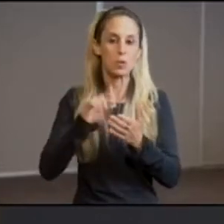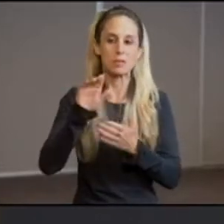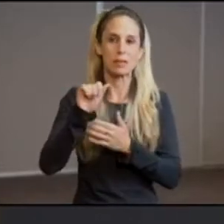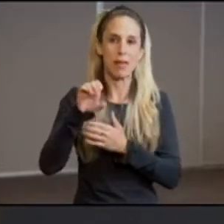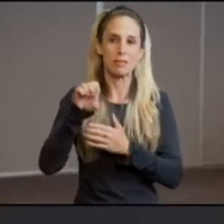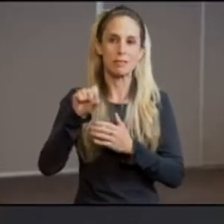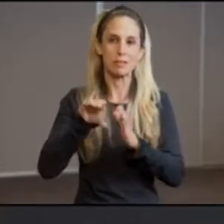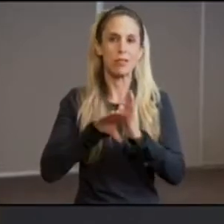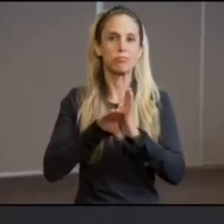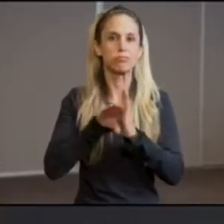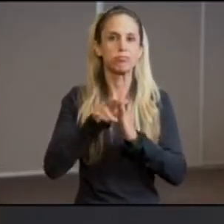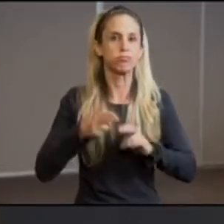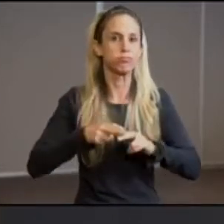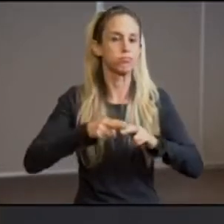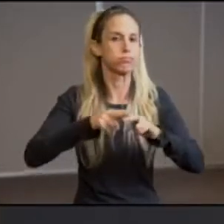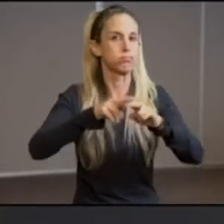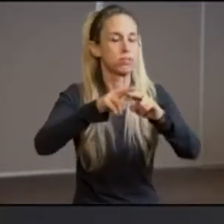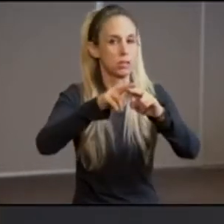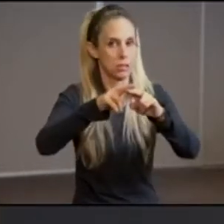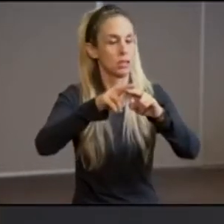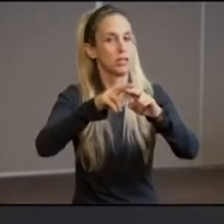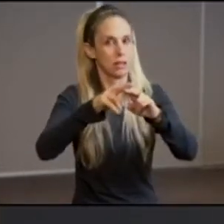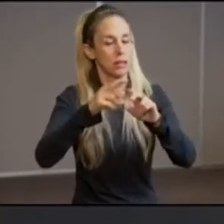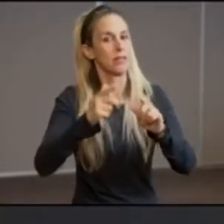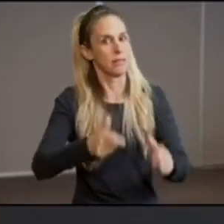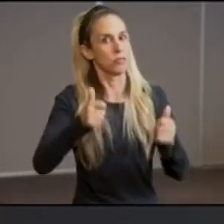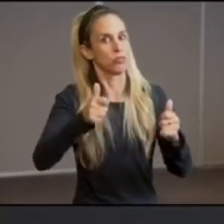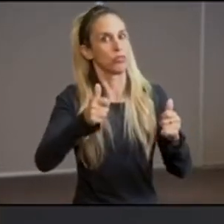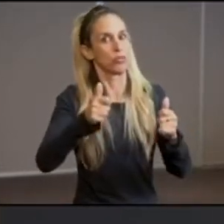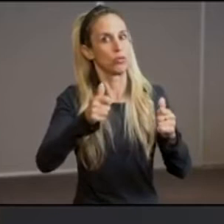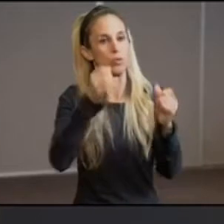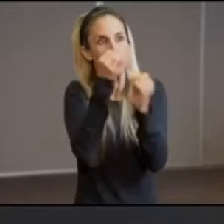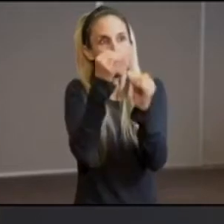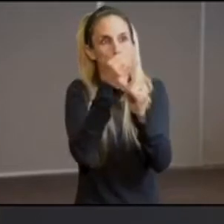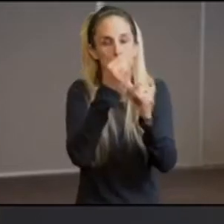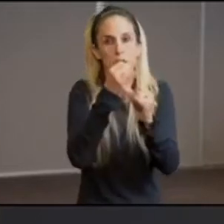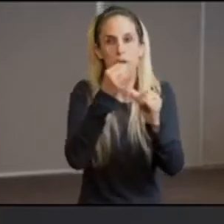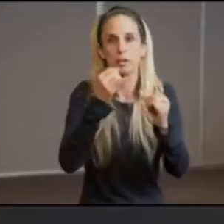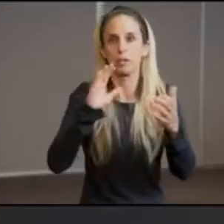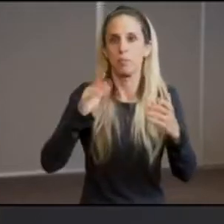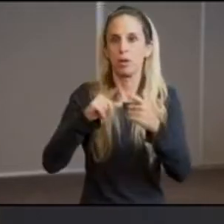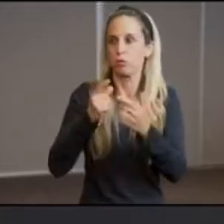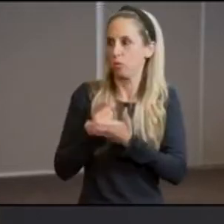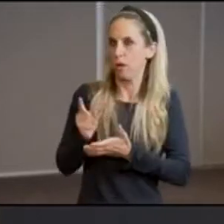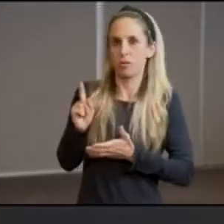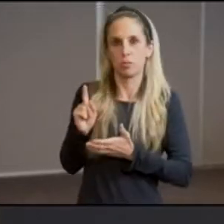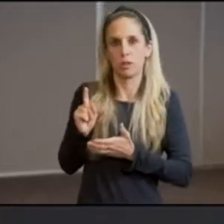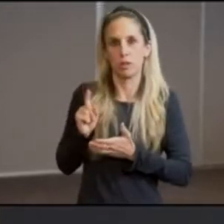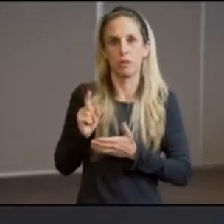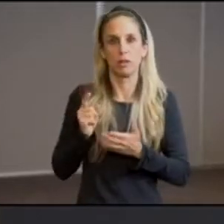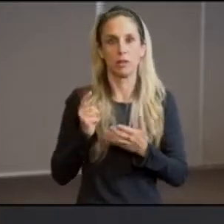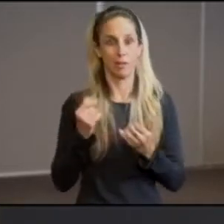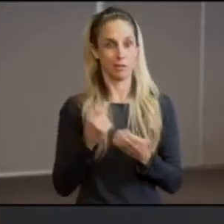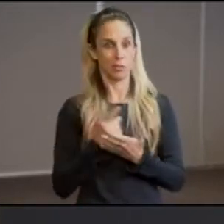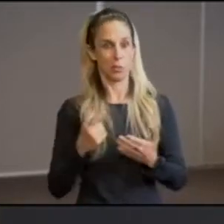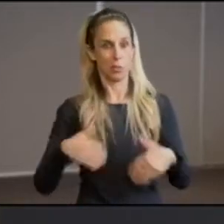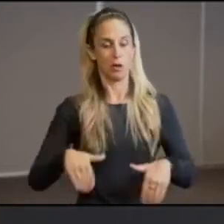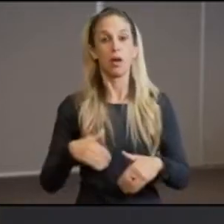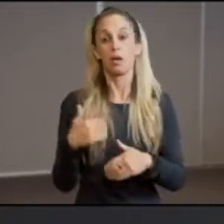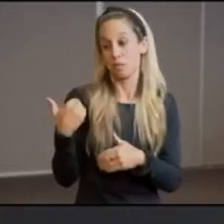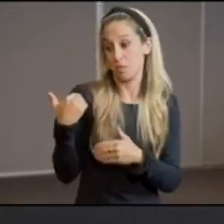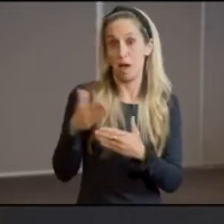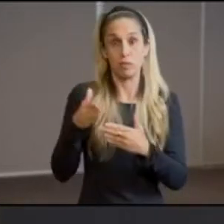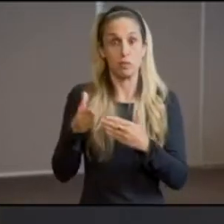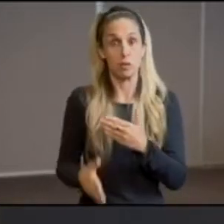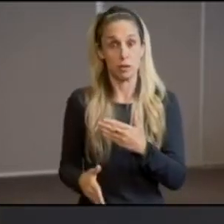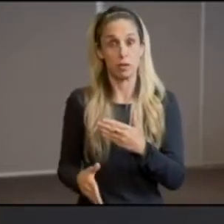rising. They're rising more dramatically than they have even last week. Over the weekend, for